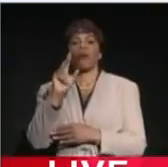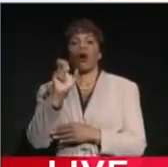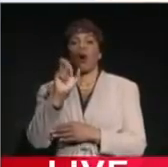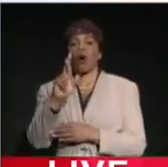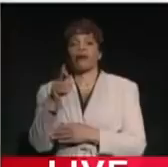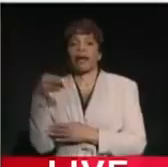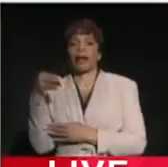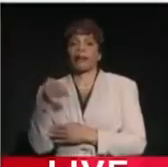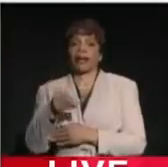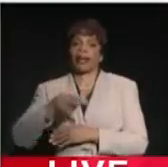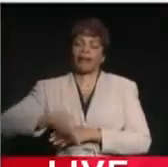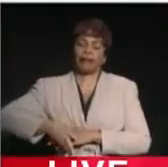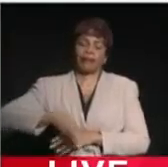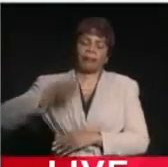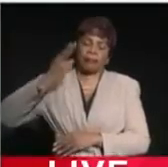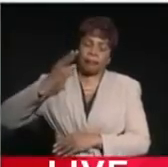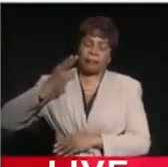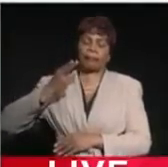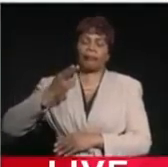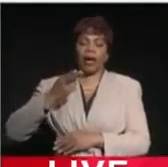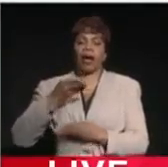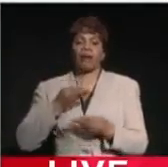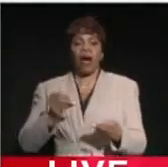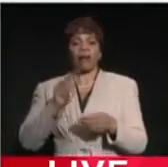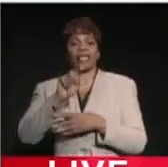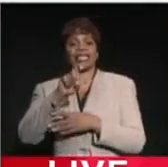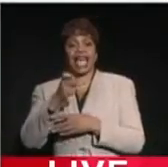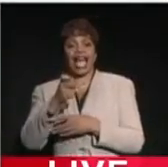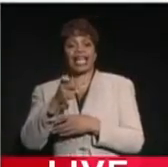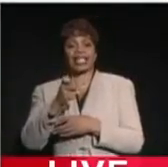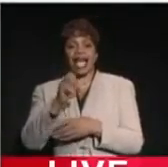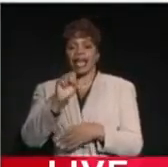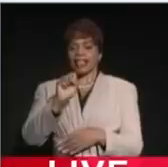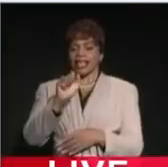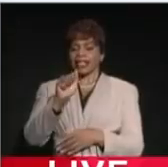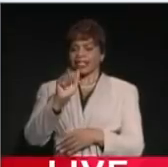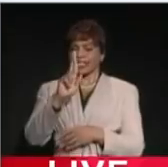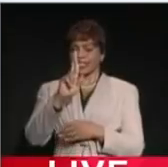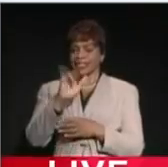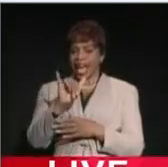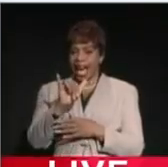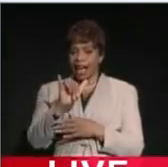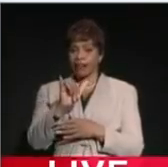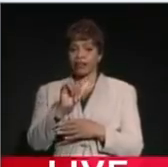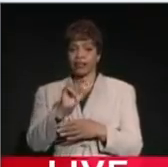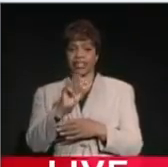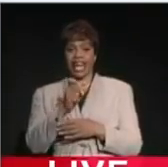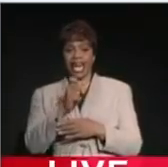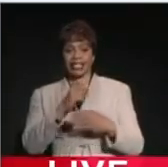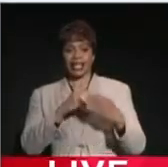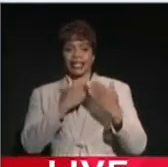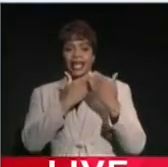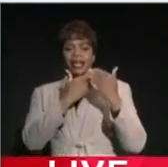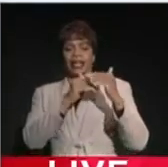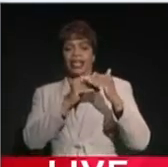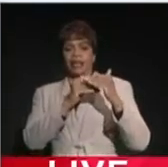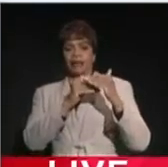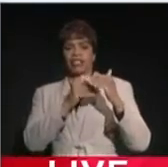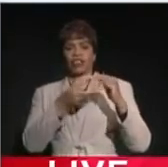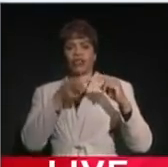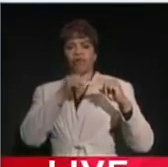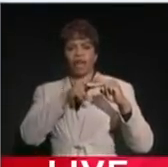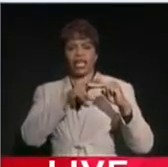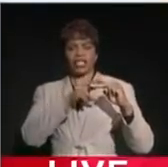highest property taxes in the nation. And there is a salary cap that limits raises for police and firefighters